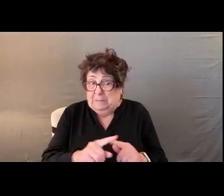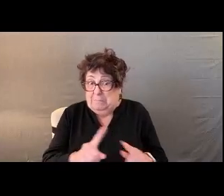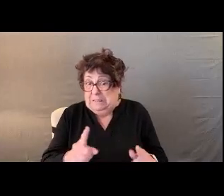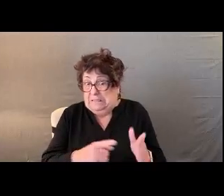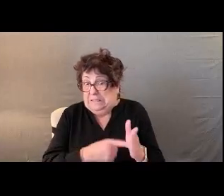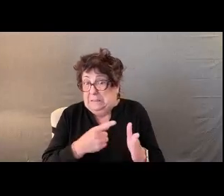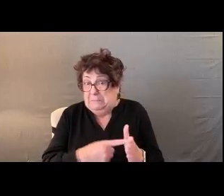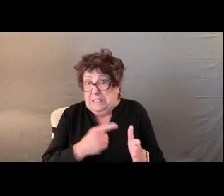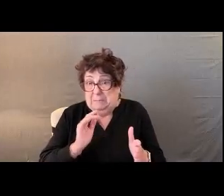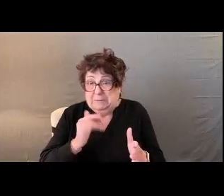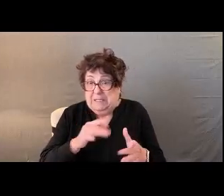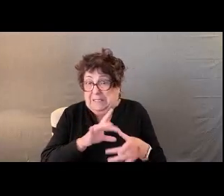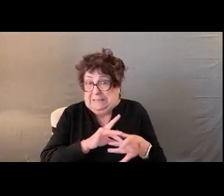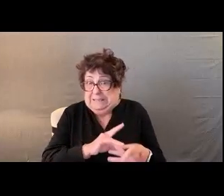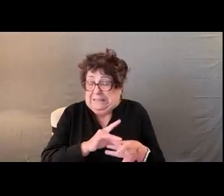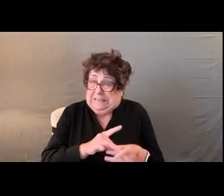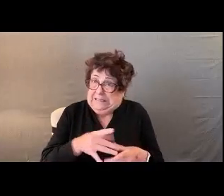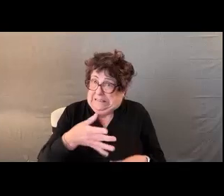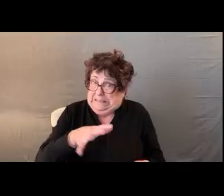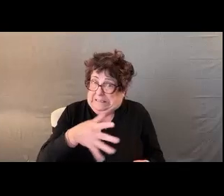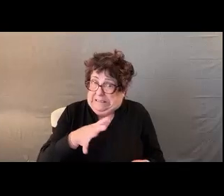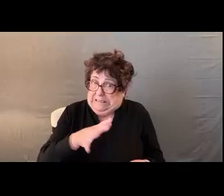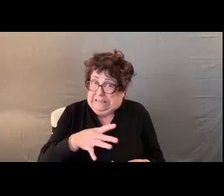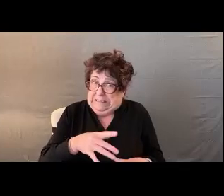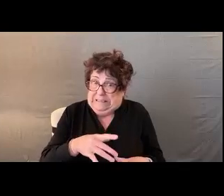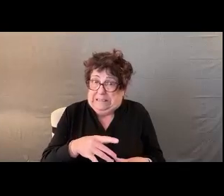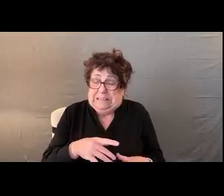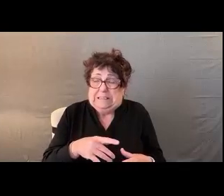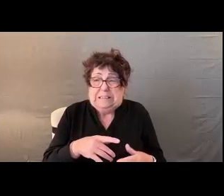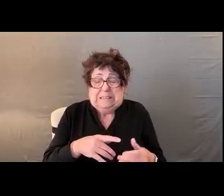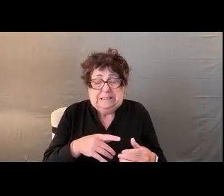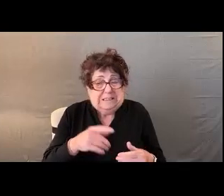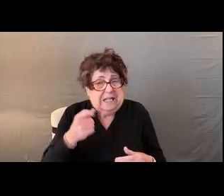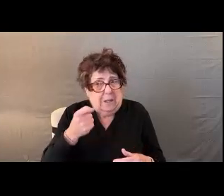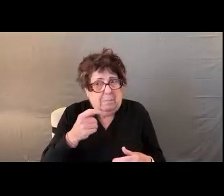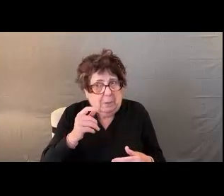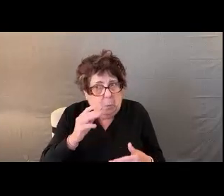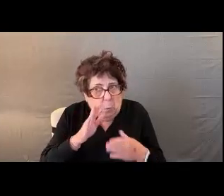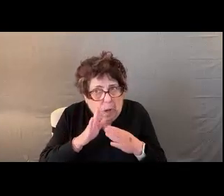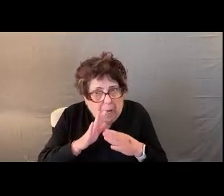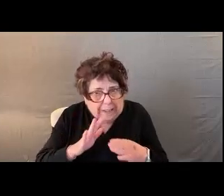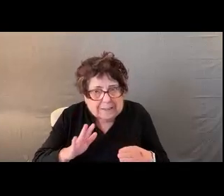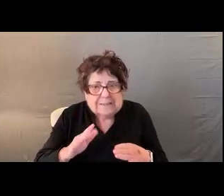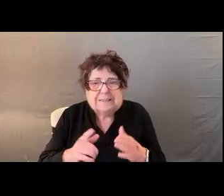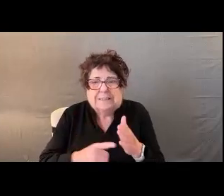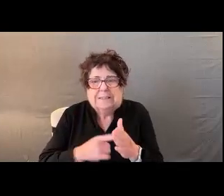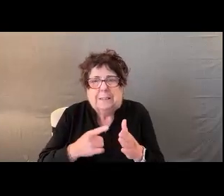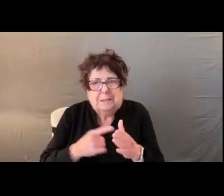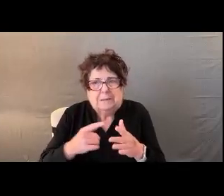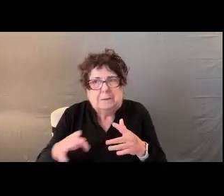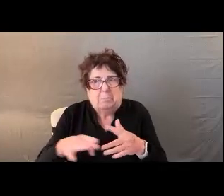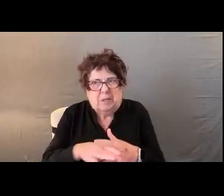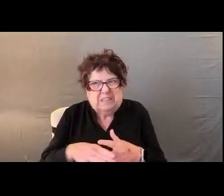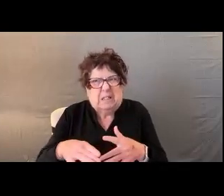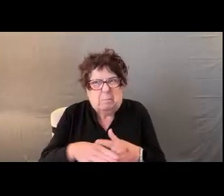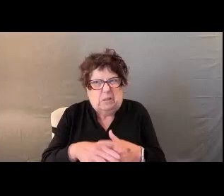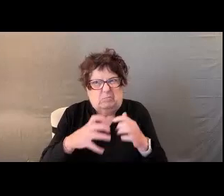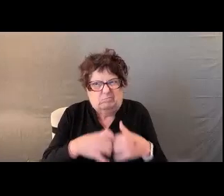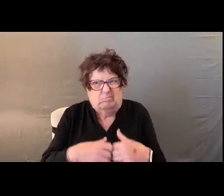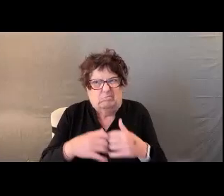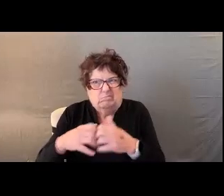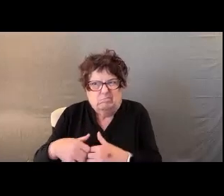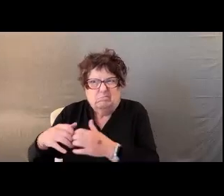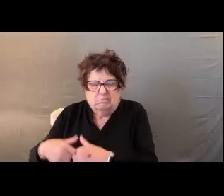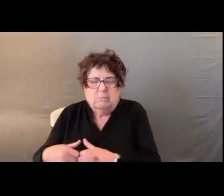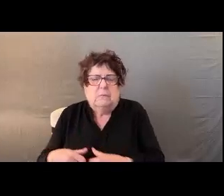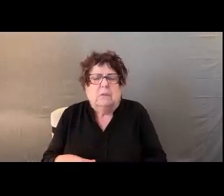it sounds a little low and sometimes it breaks up. But yeah, let's go through